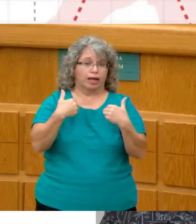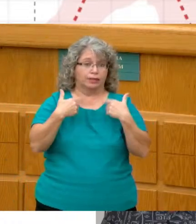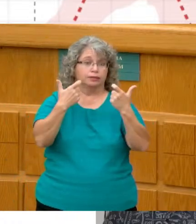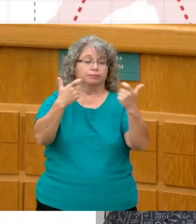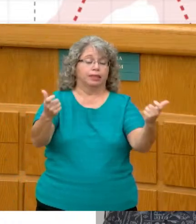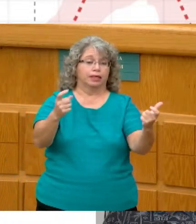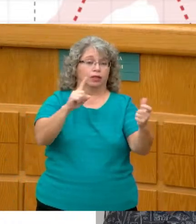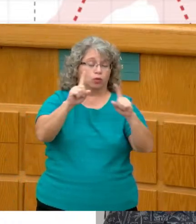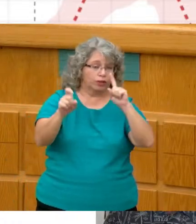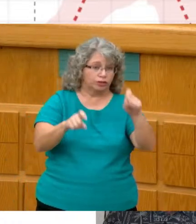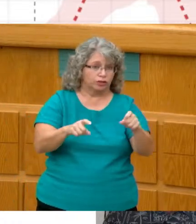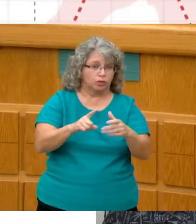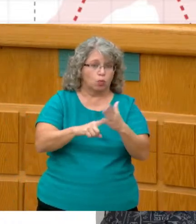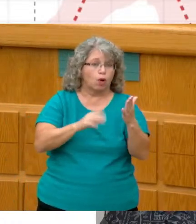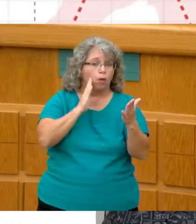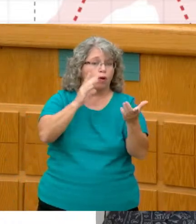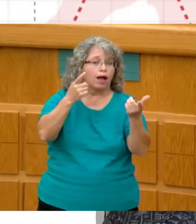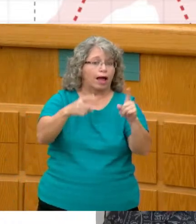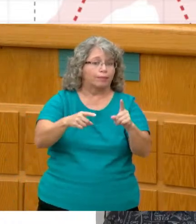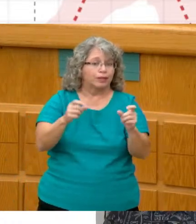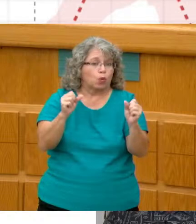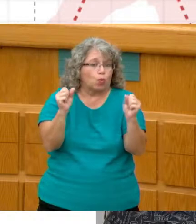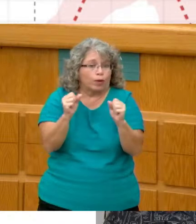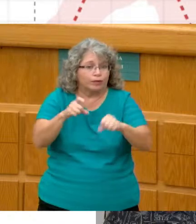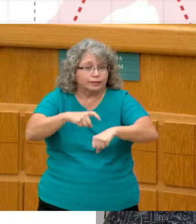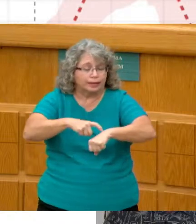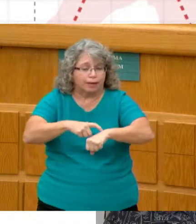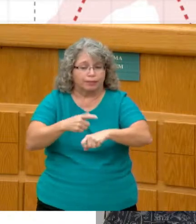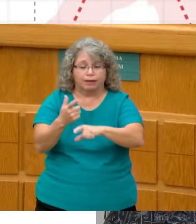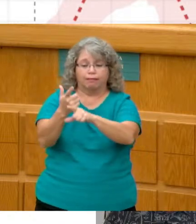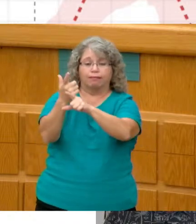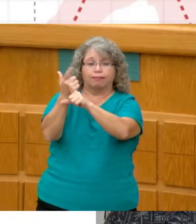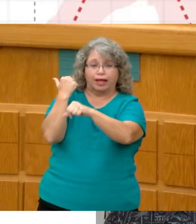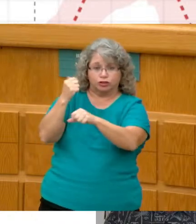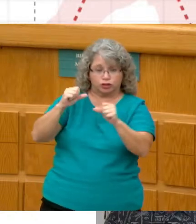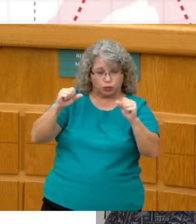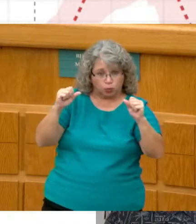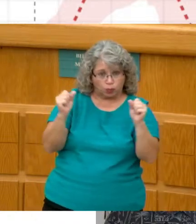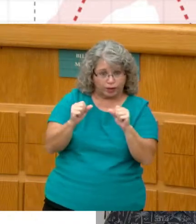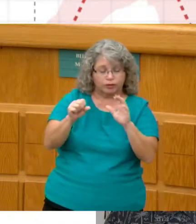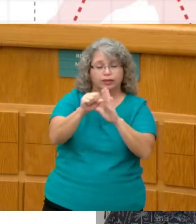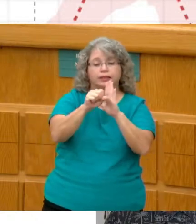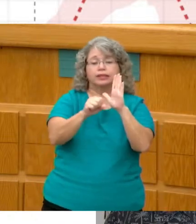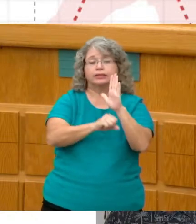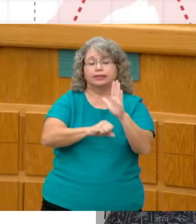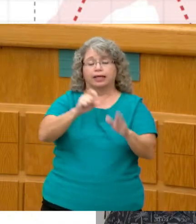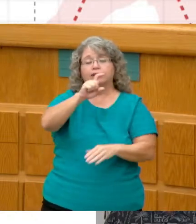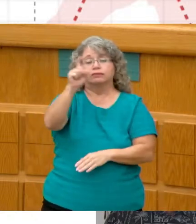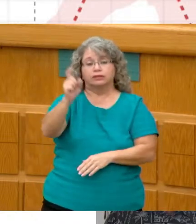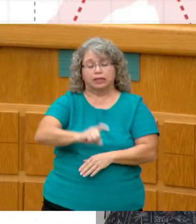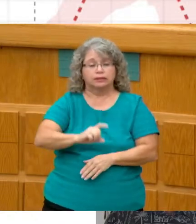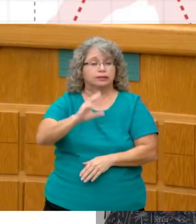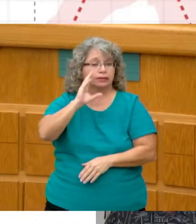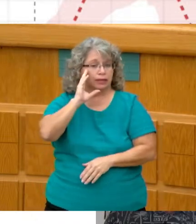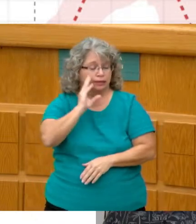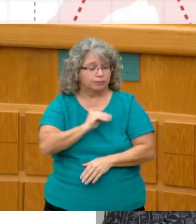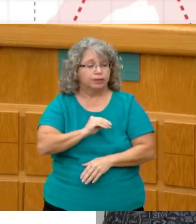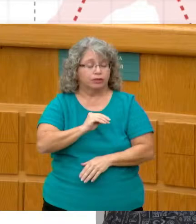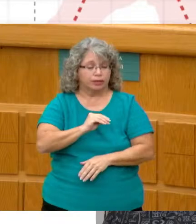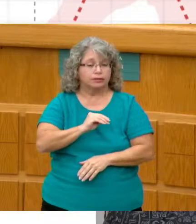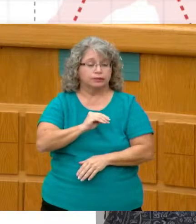to happen this winter. Last winter, the state of Texas experienced a fairly